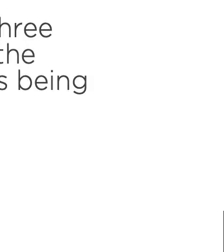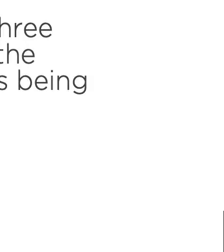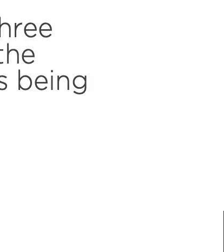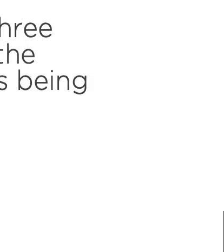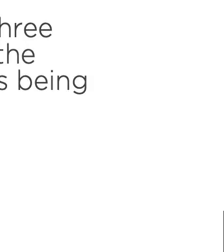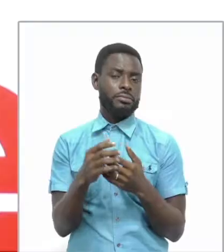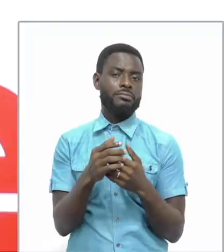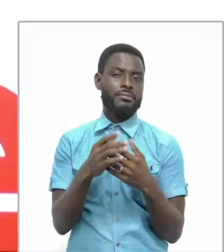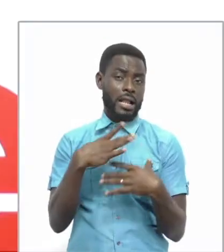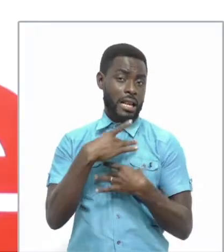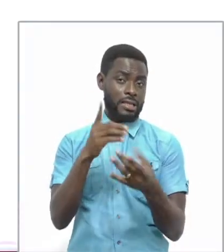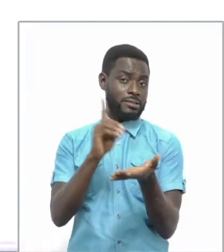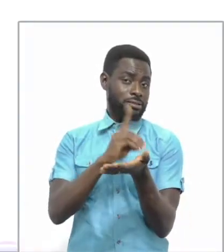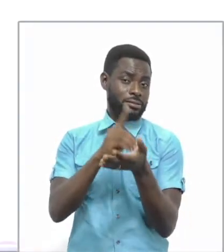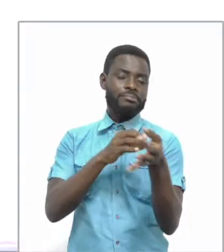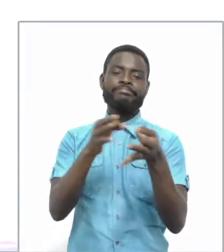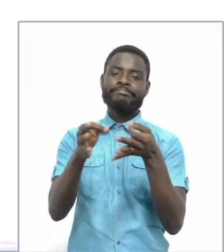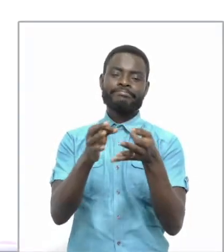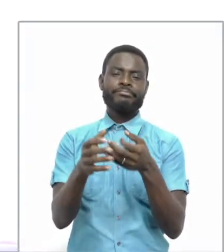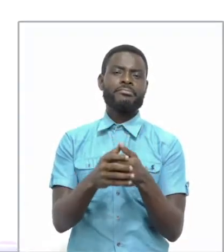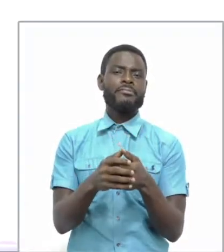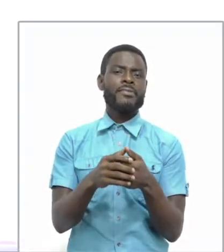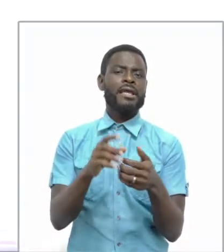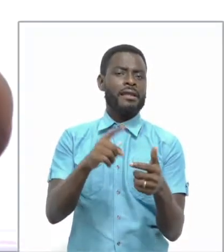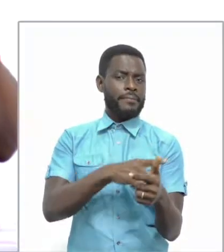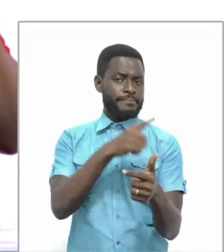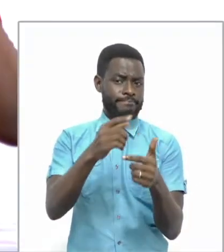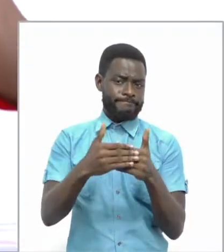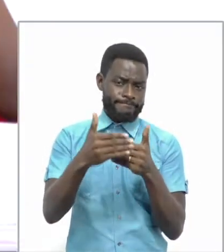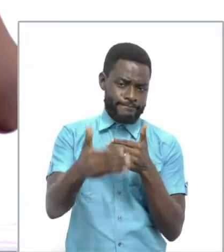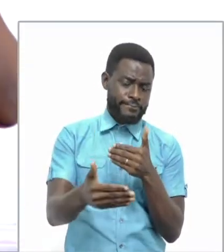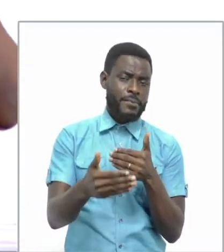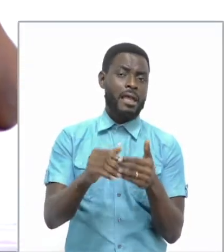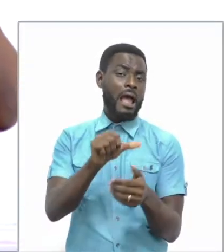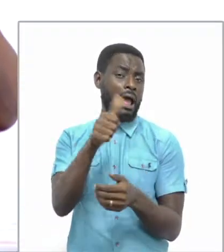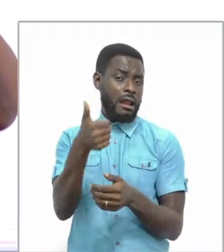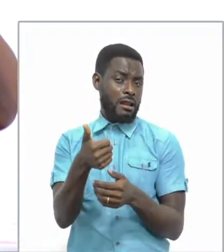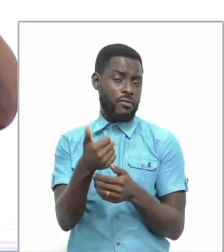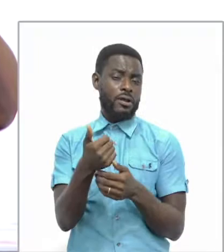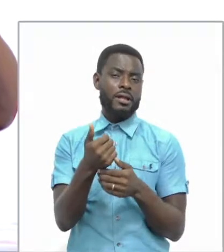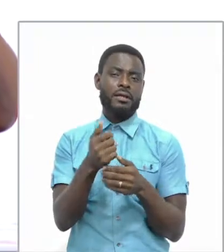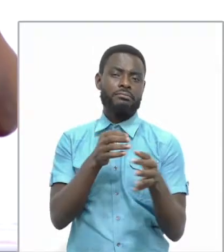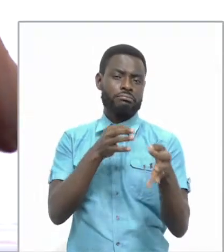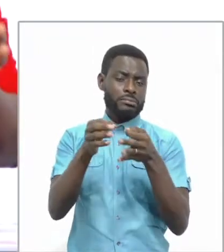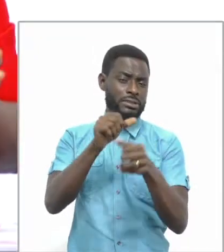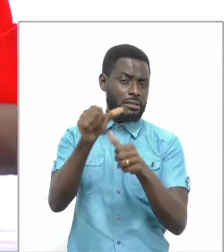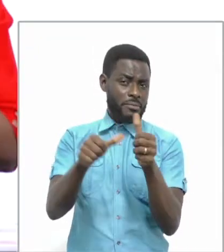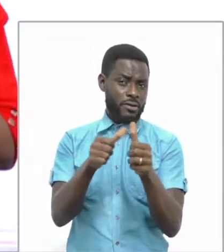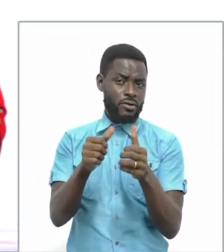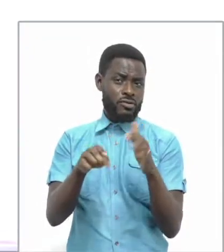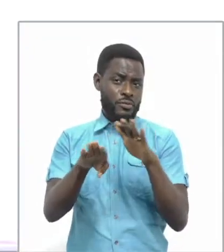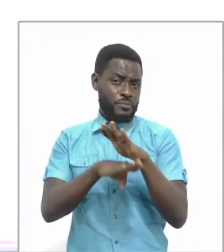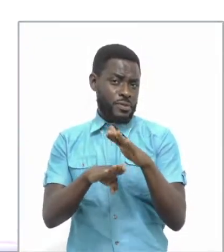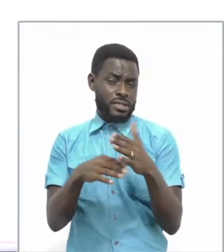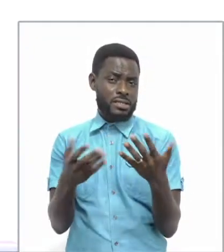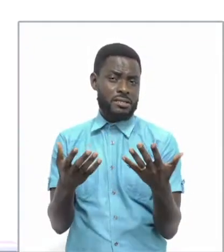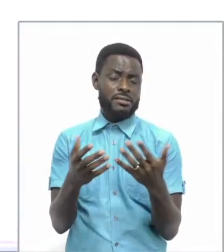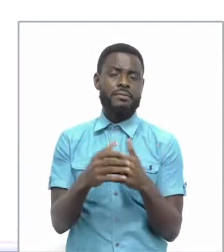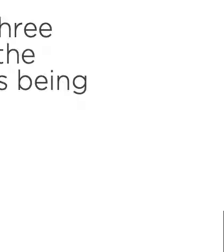dictionary.com definition. Then you can move on to another one that talks to you about basically